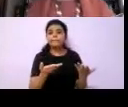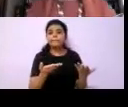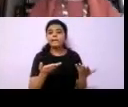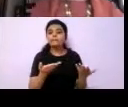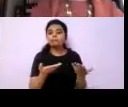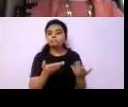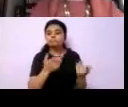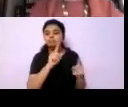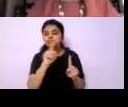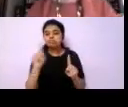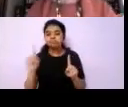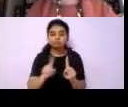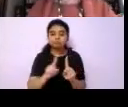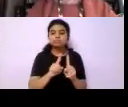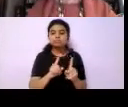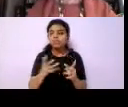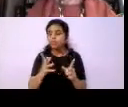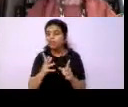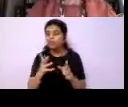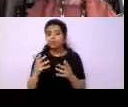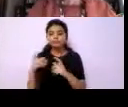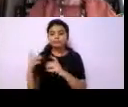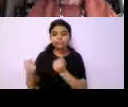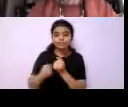assistance indivisible and subordinate.